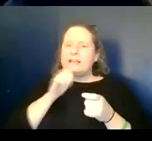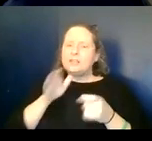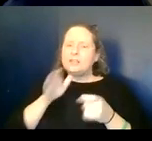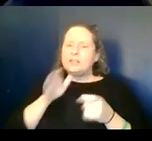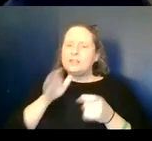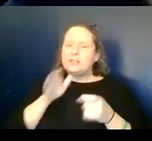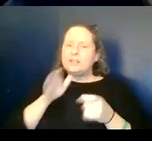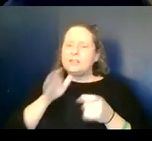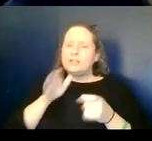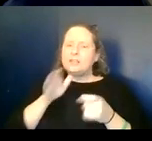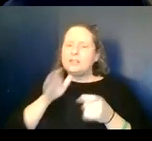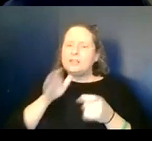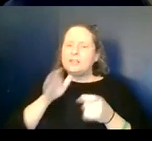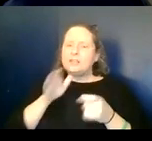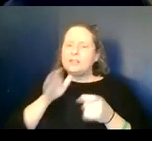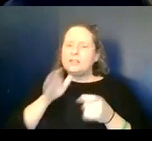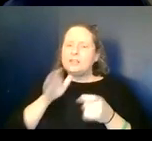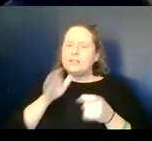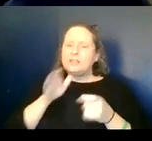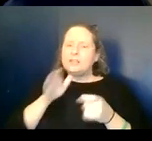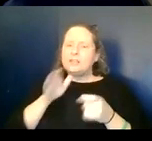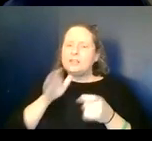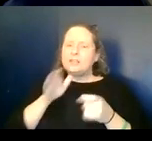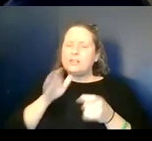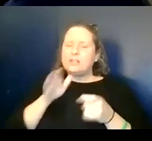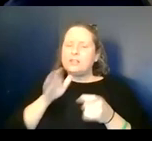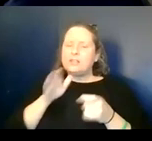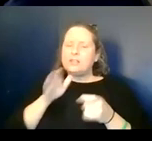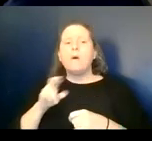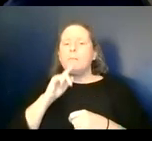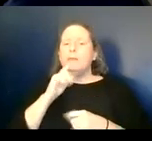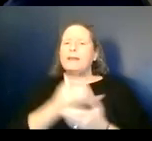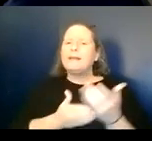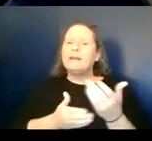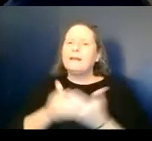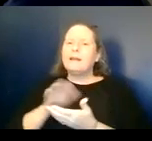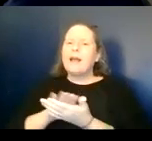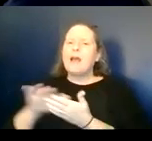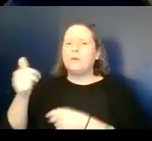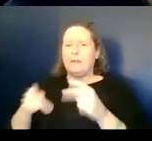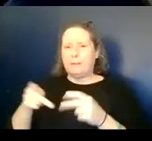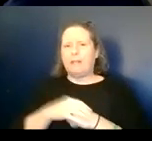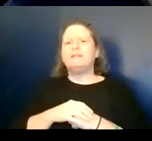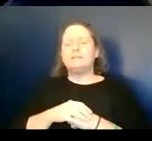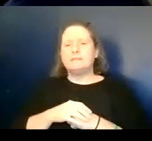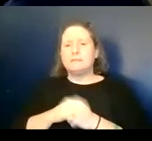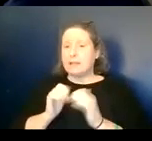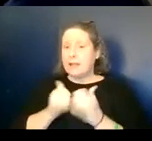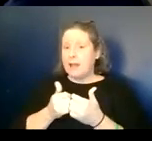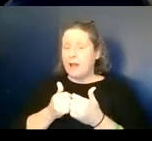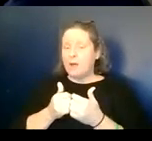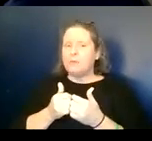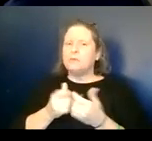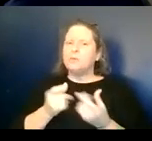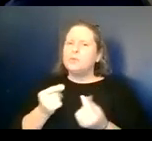or being kind to people through kind